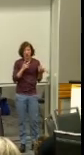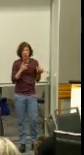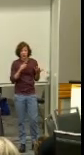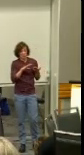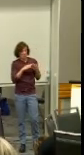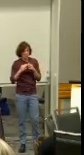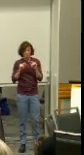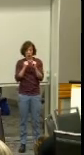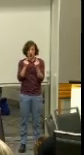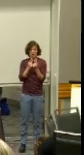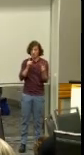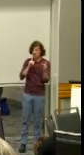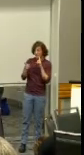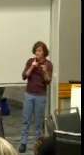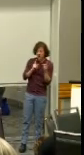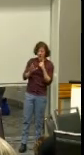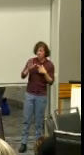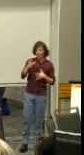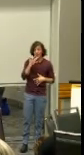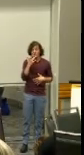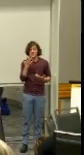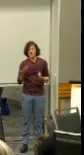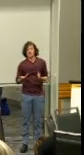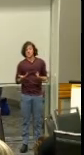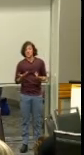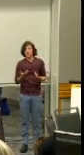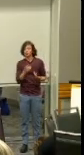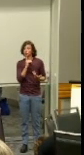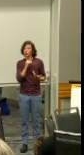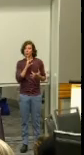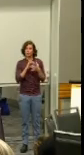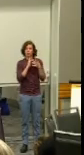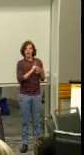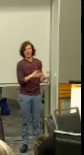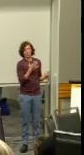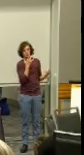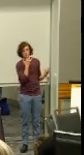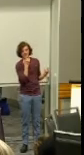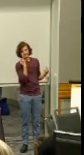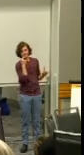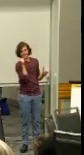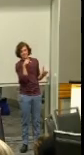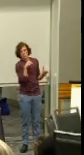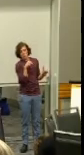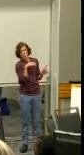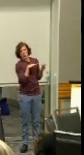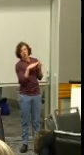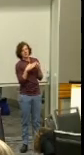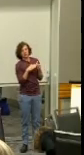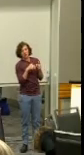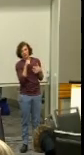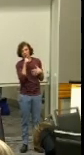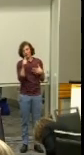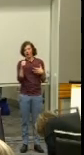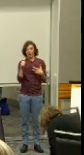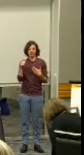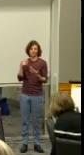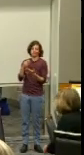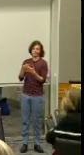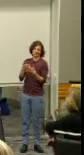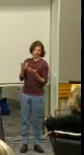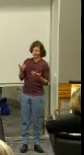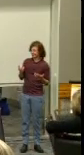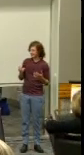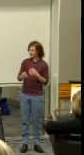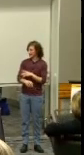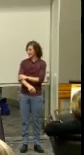groups about what the preference is. And so it was more about preference for the community over a specific thing. So when we were talking